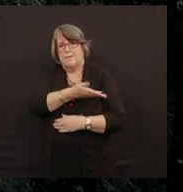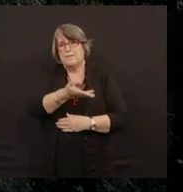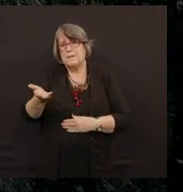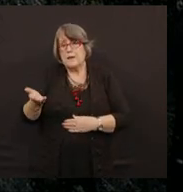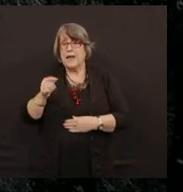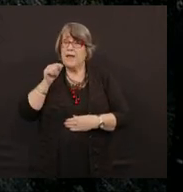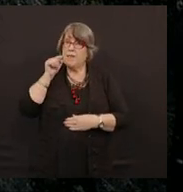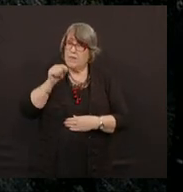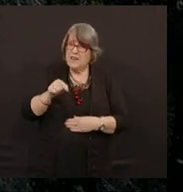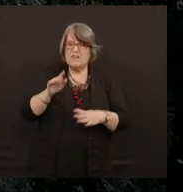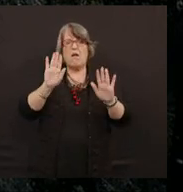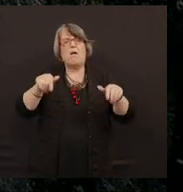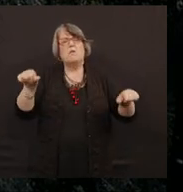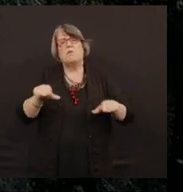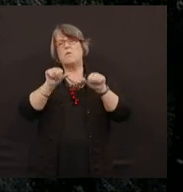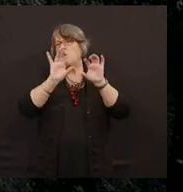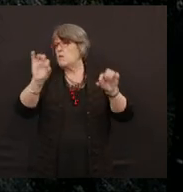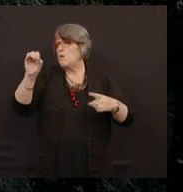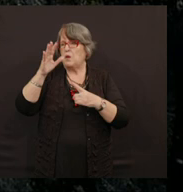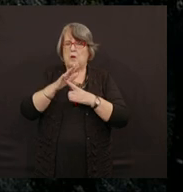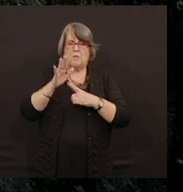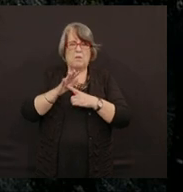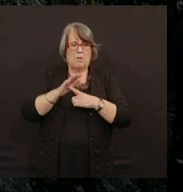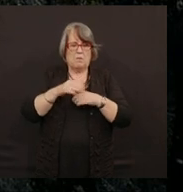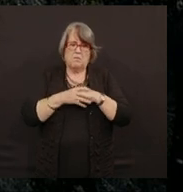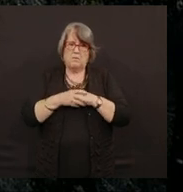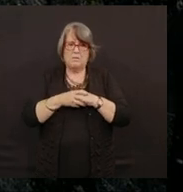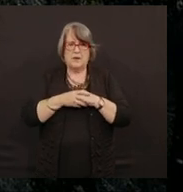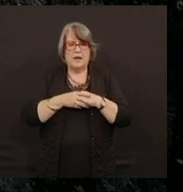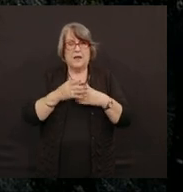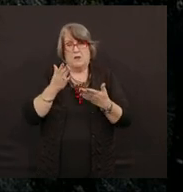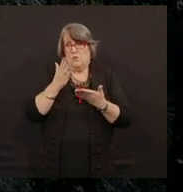widespread tendency to downplay or to minimise abuse and neglect